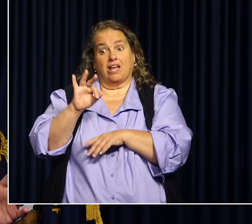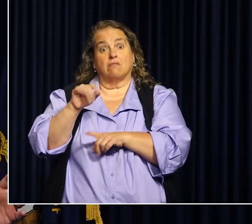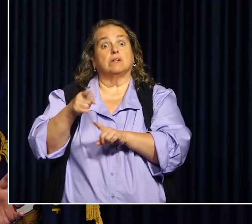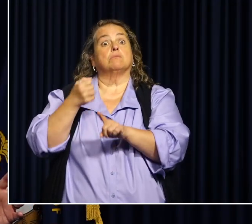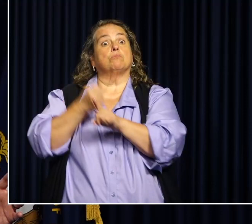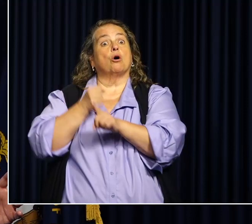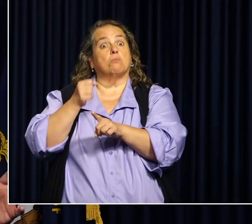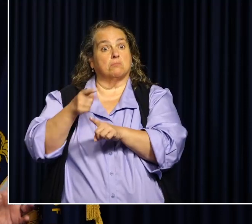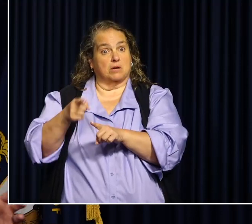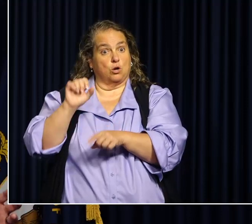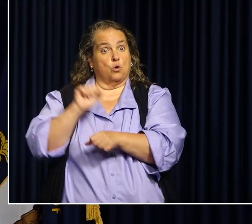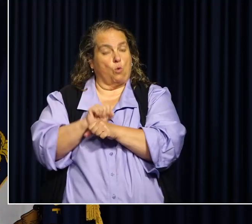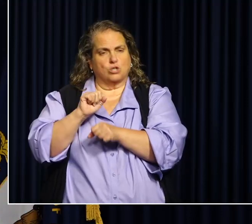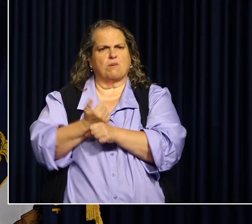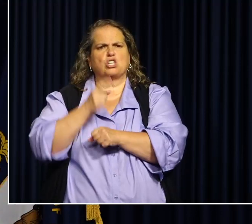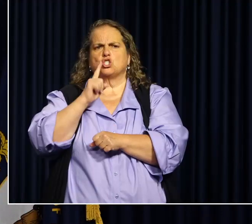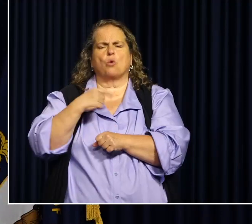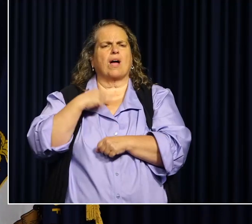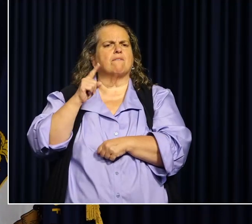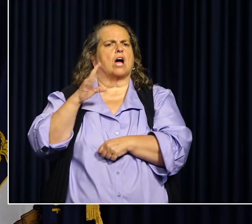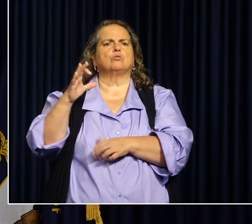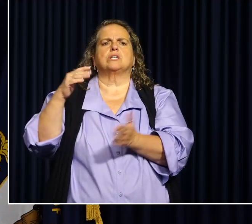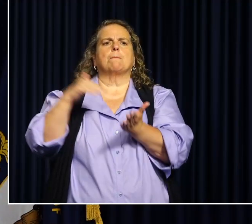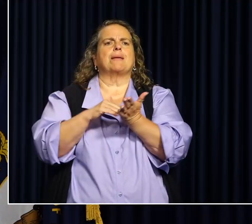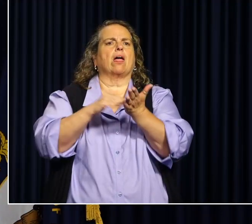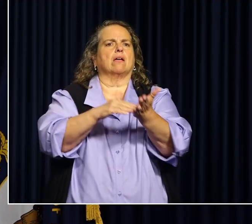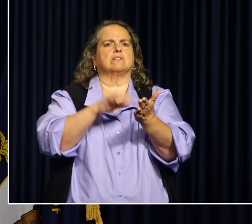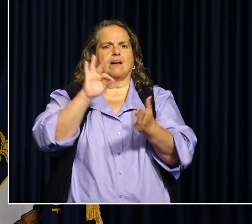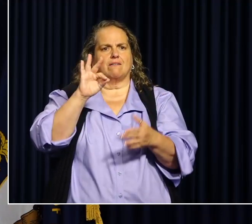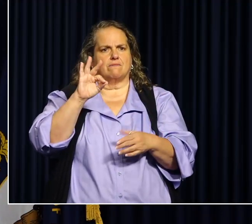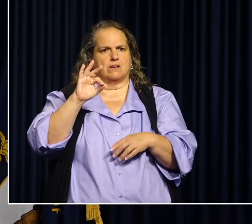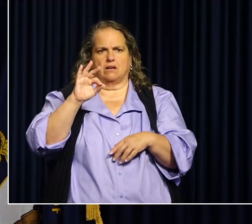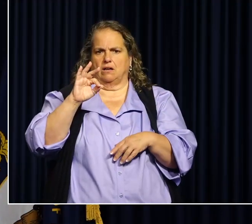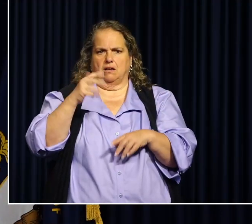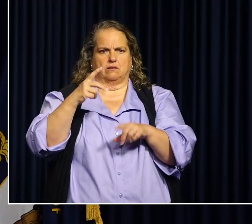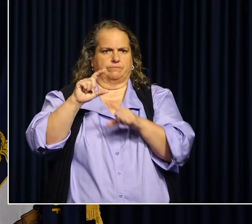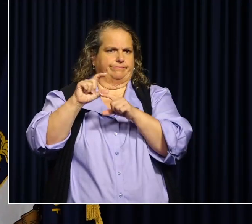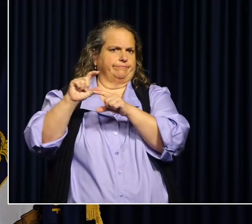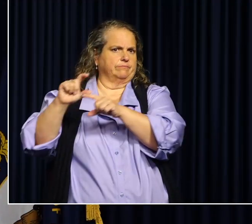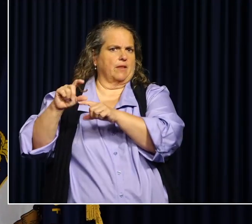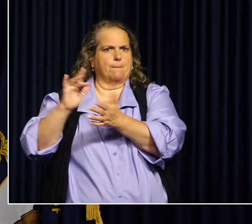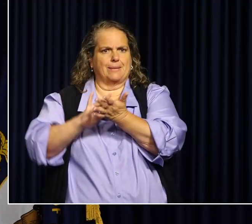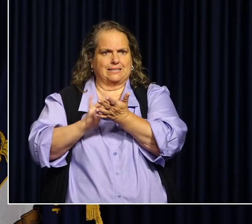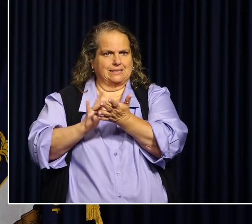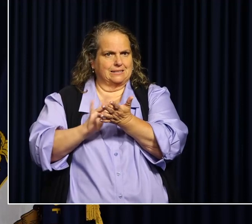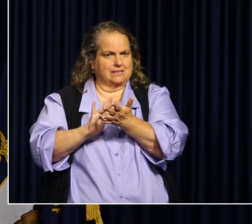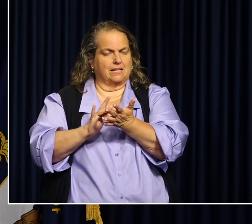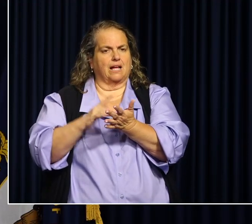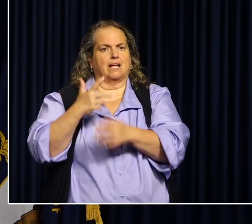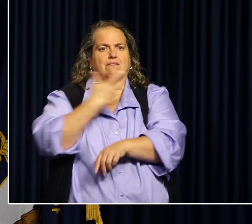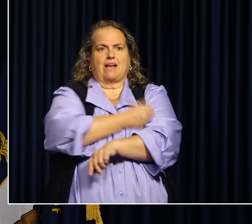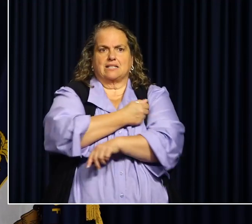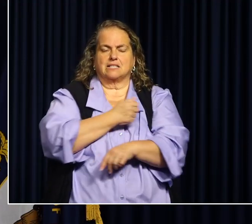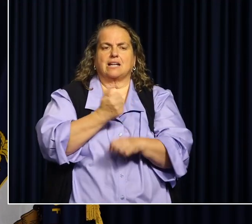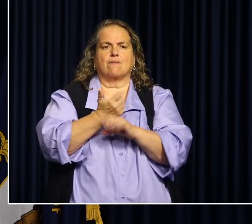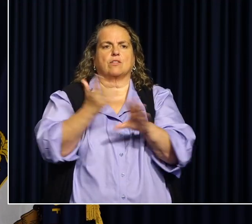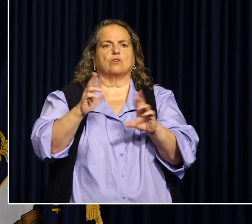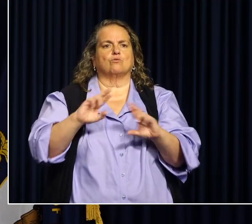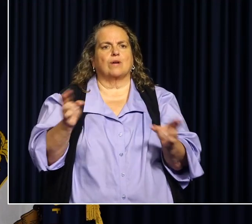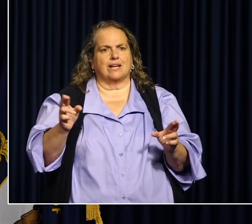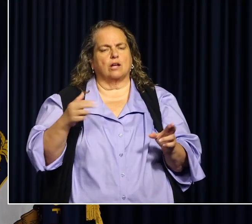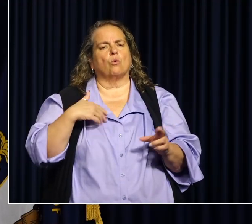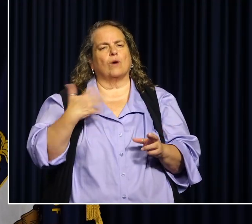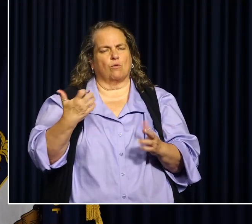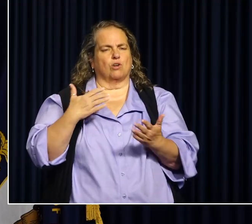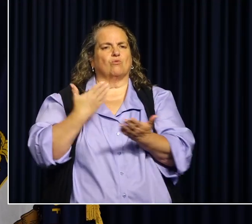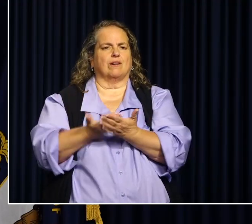hits, to make sure we have hundreds of millions of vials and vaccines that are ready. We all want to